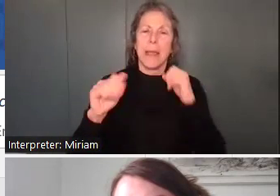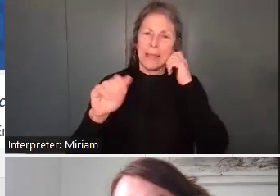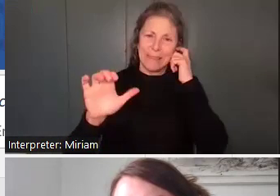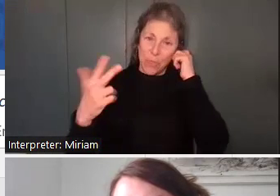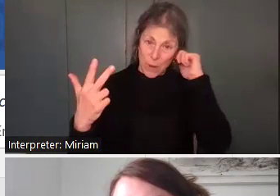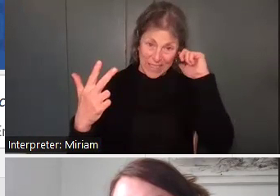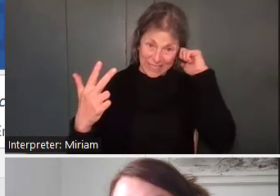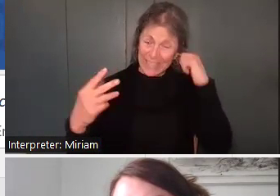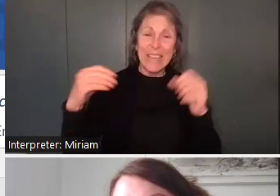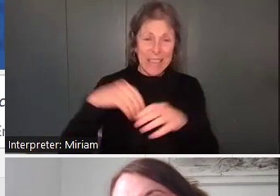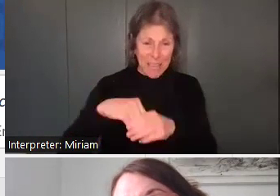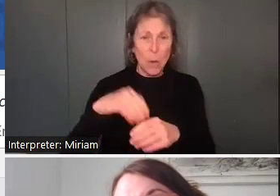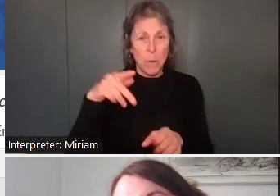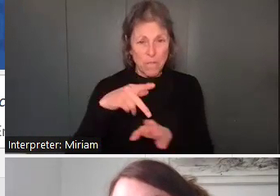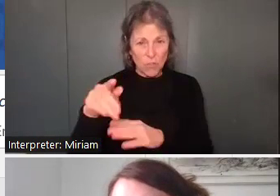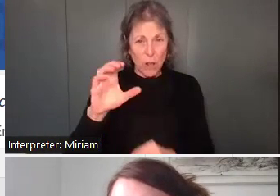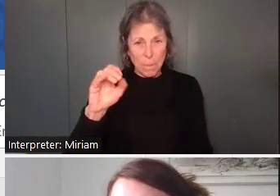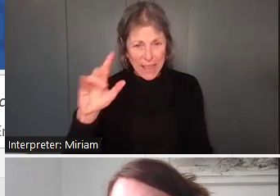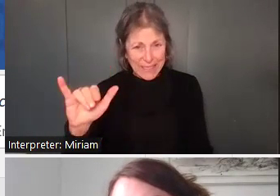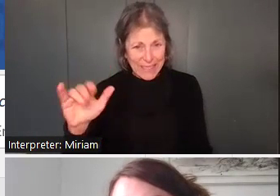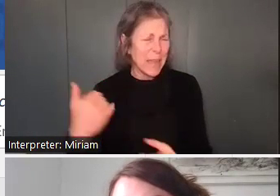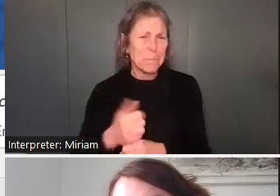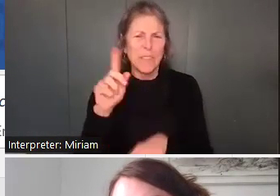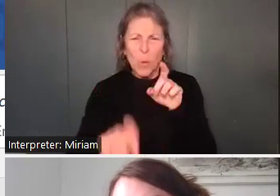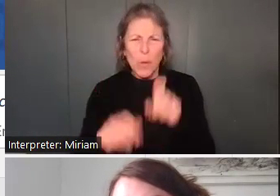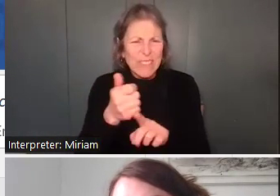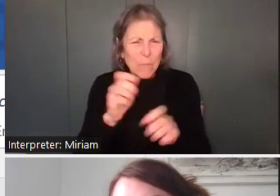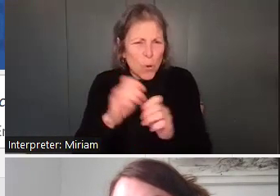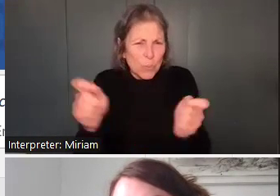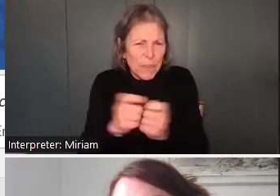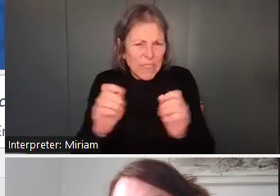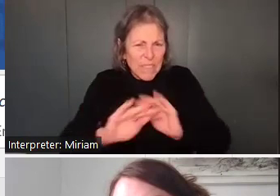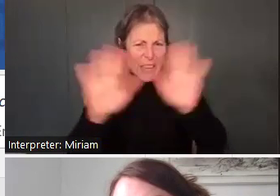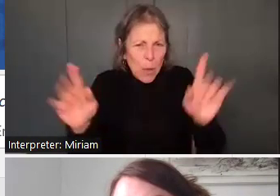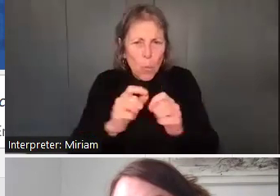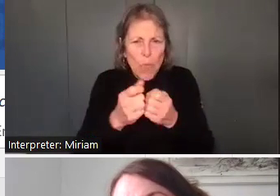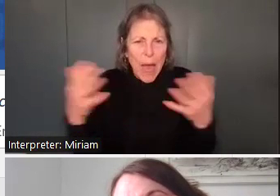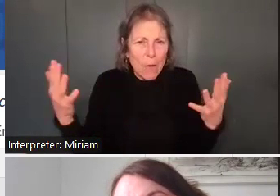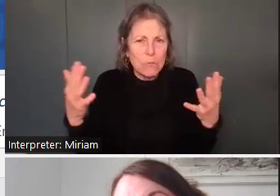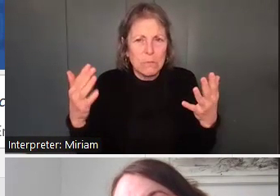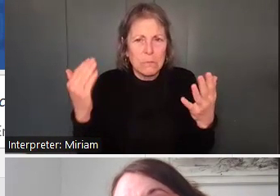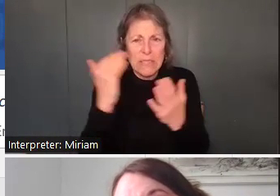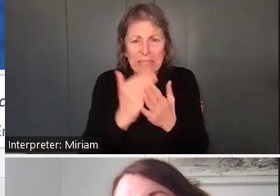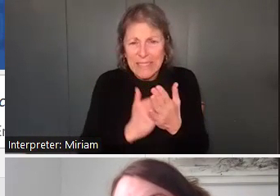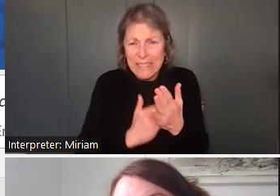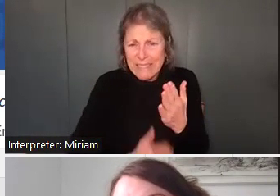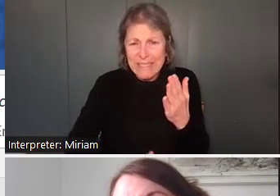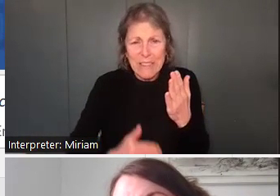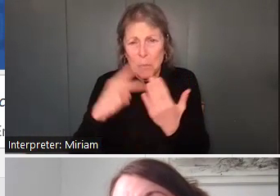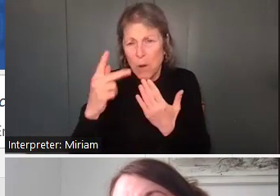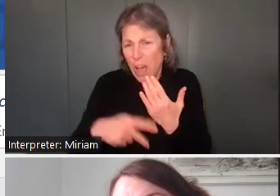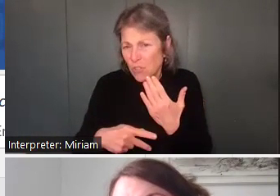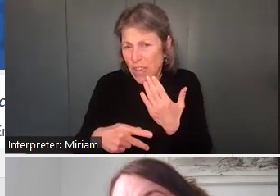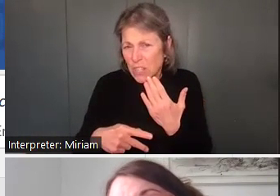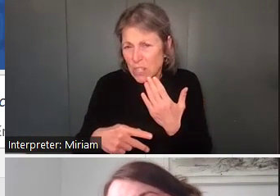professional capacity. Like just like make the question itself more specific without listing the project.